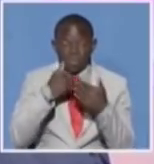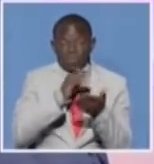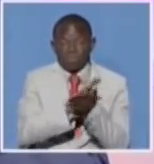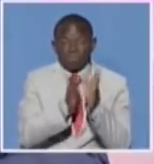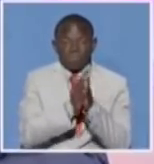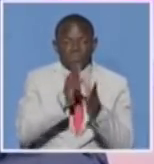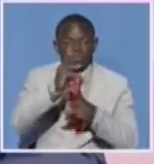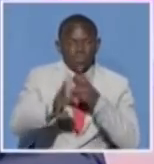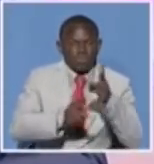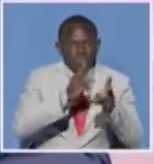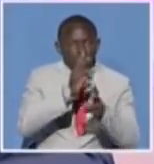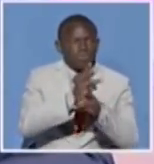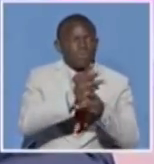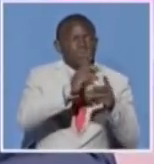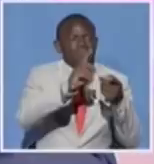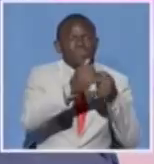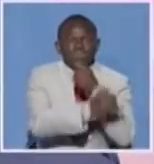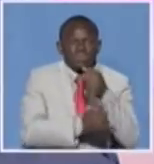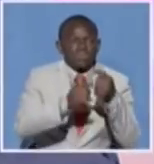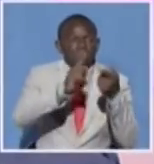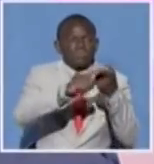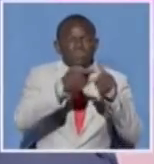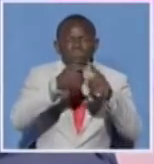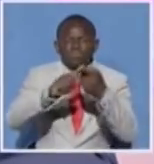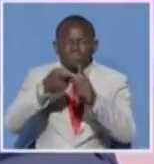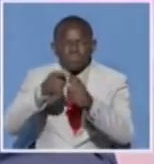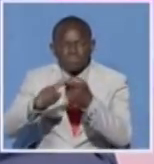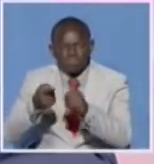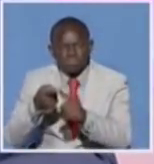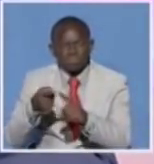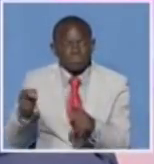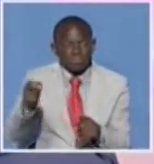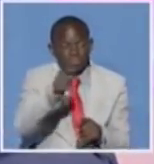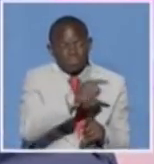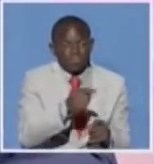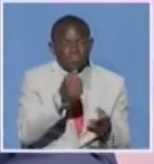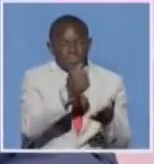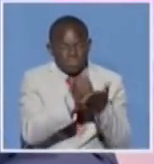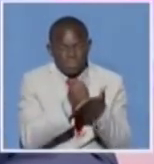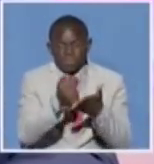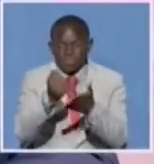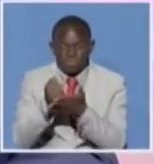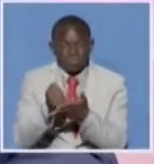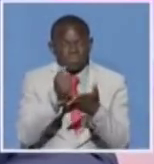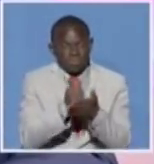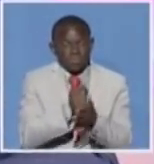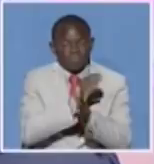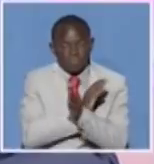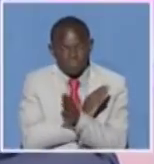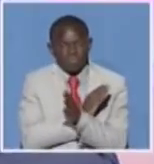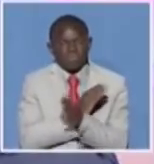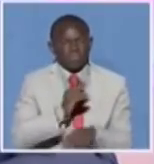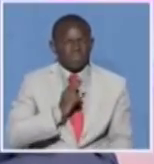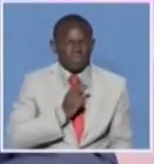to the aid of Zambia, and we encourage that. However, as a people,